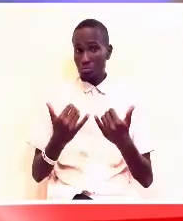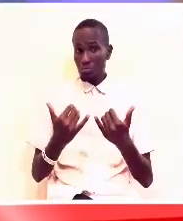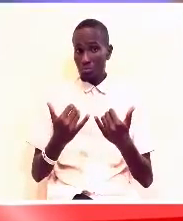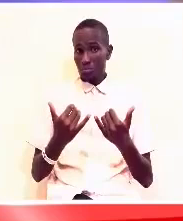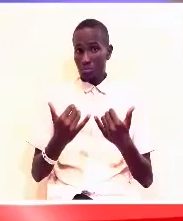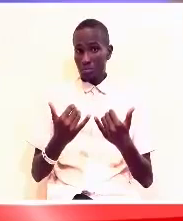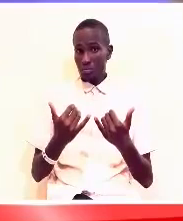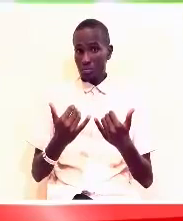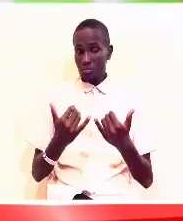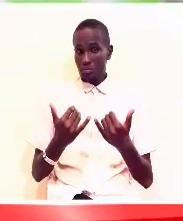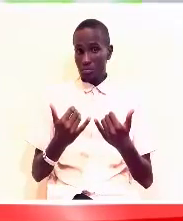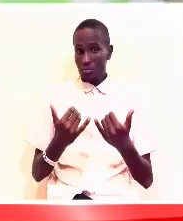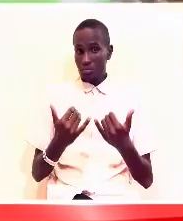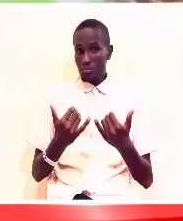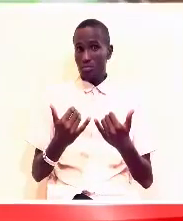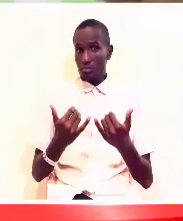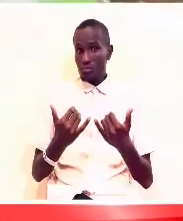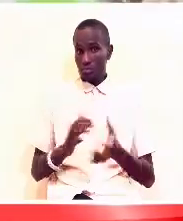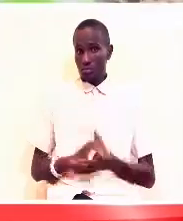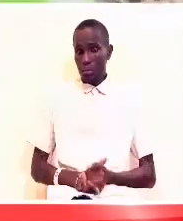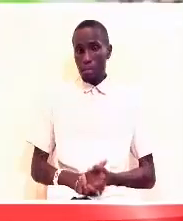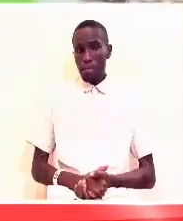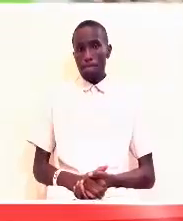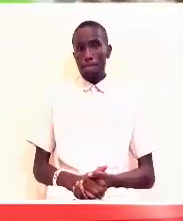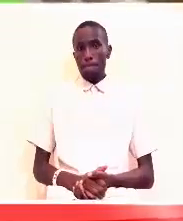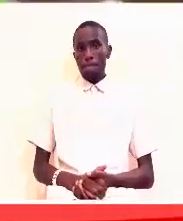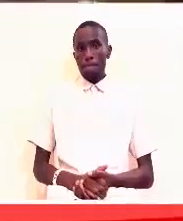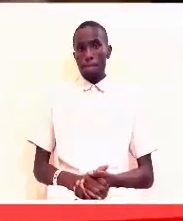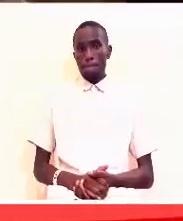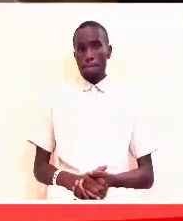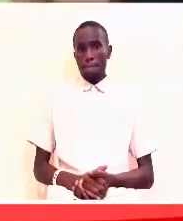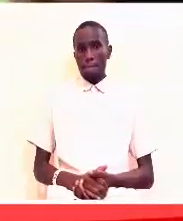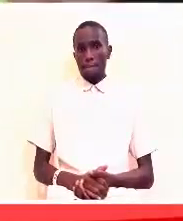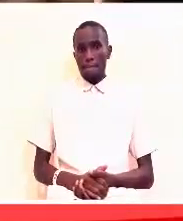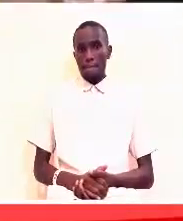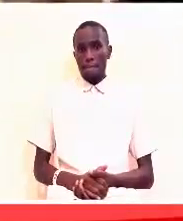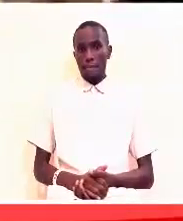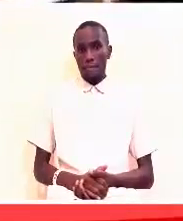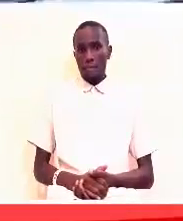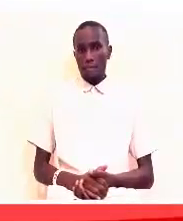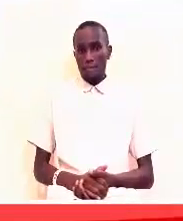a general. Simon Kahala Kairia, Otana Nemetoki.